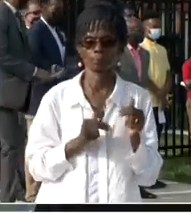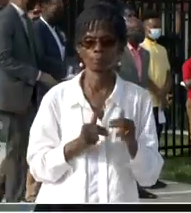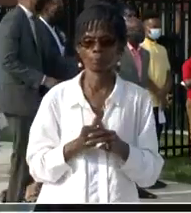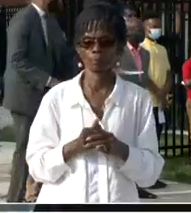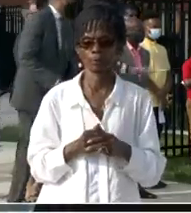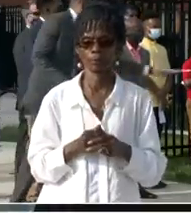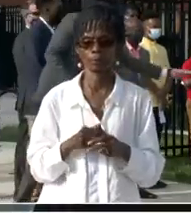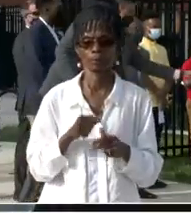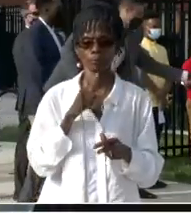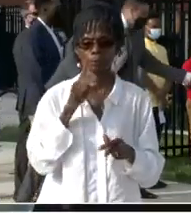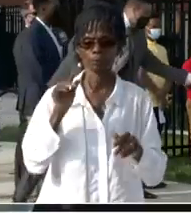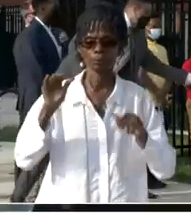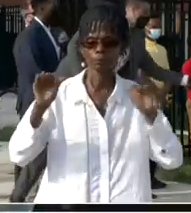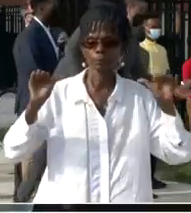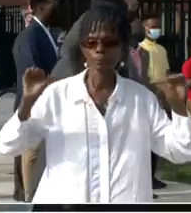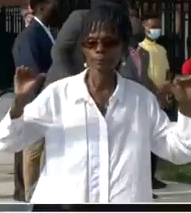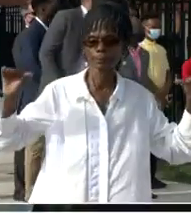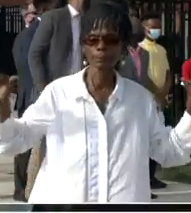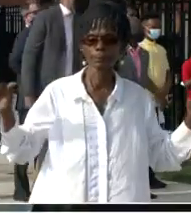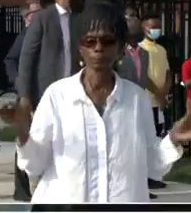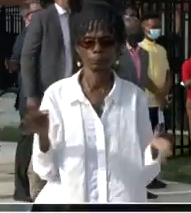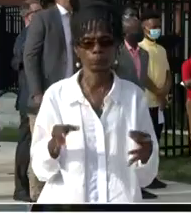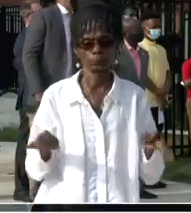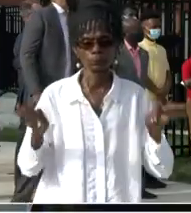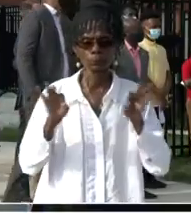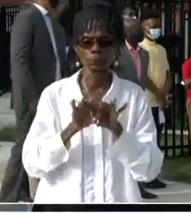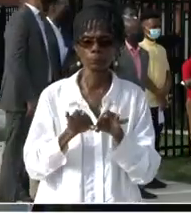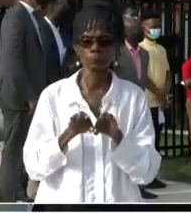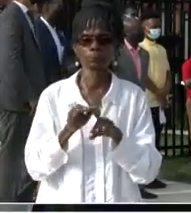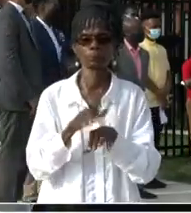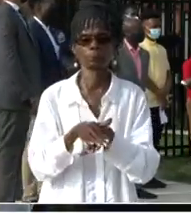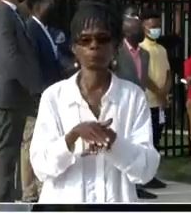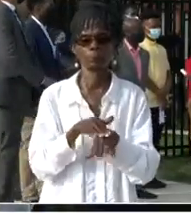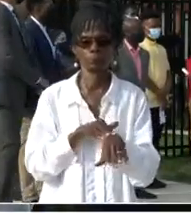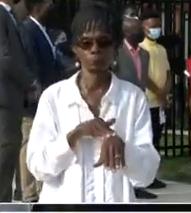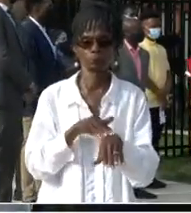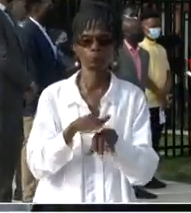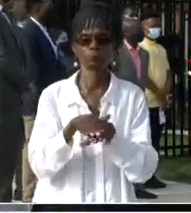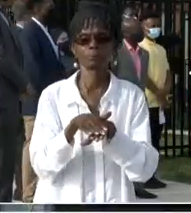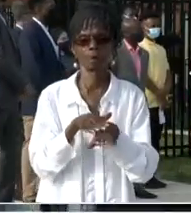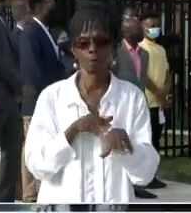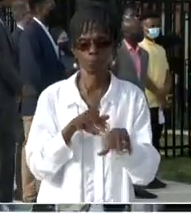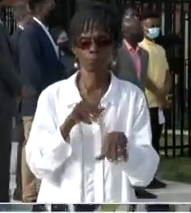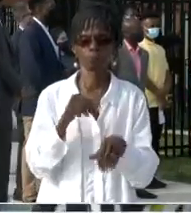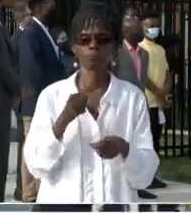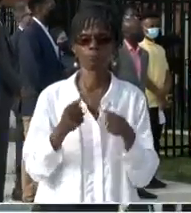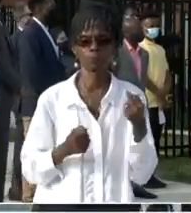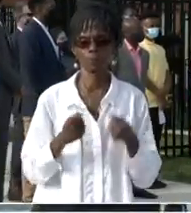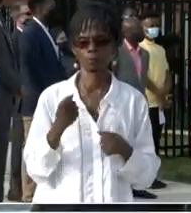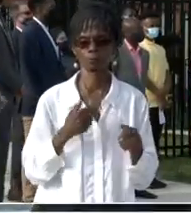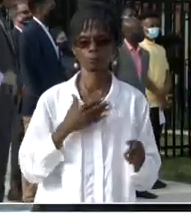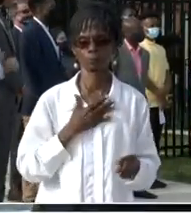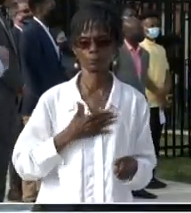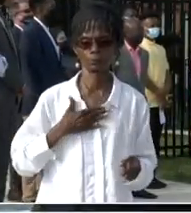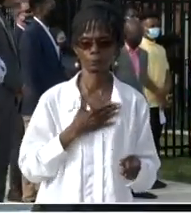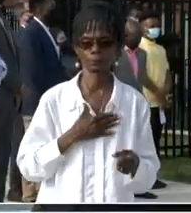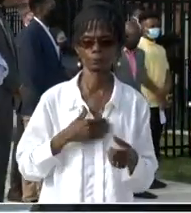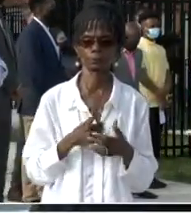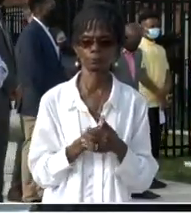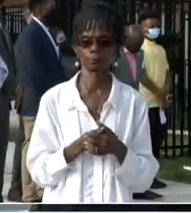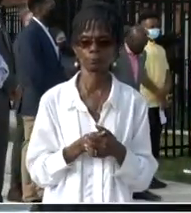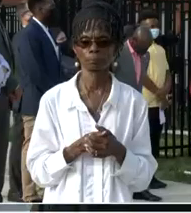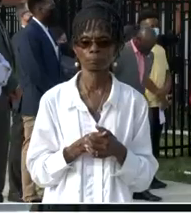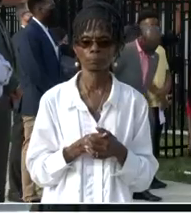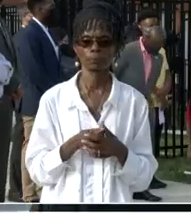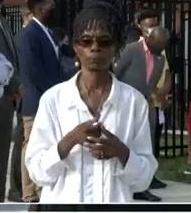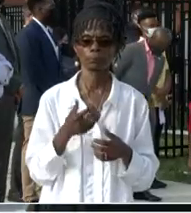remind everyone it's critically important to what? Slow down. The Chancellor gave you an amazing overview of everything